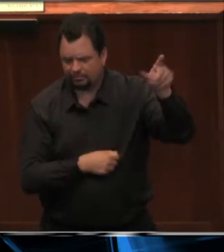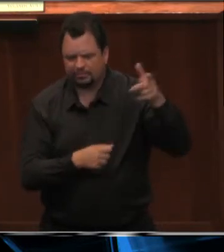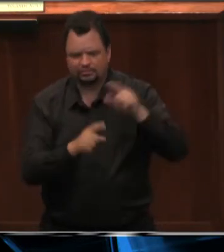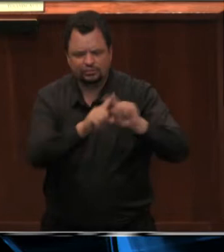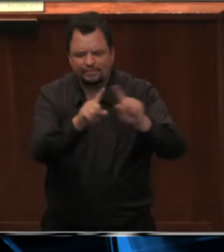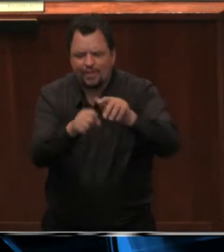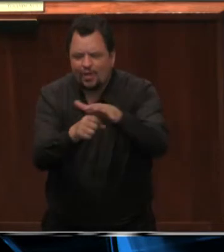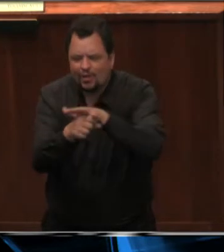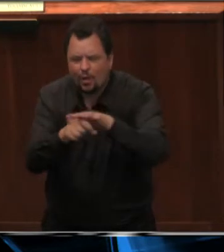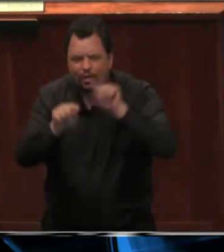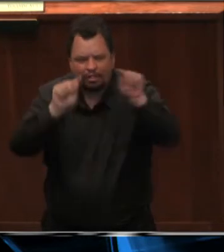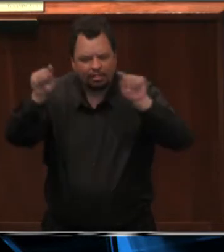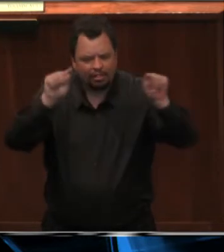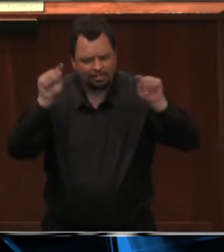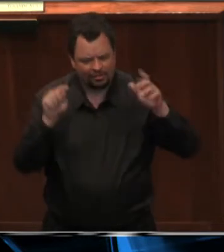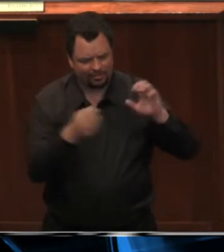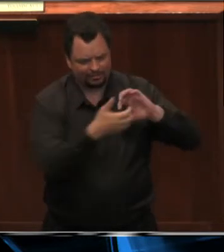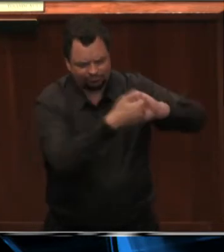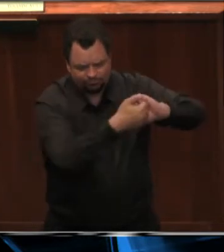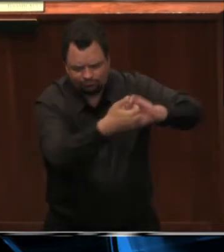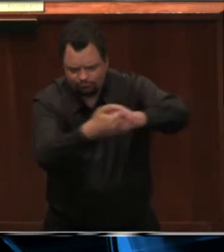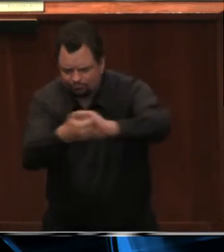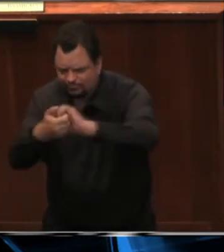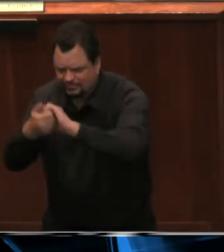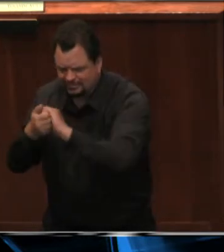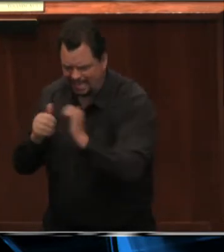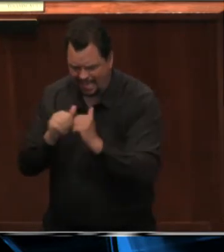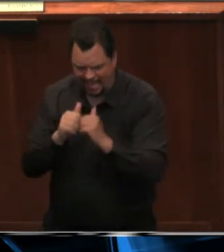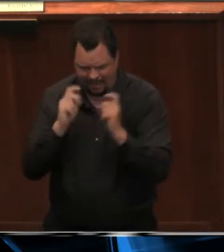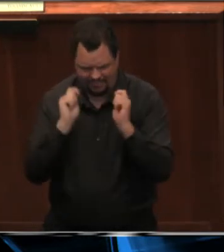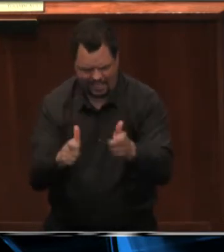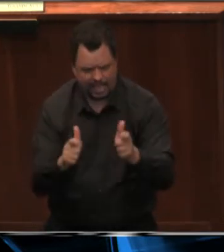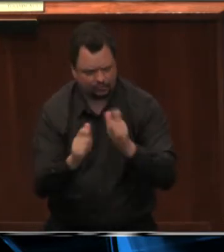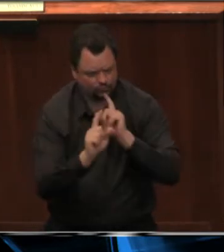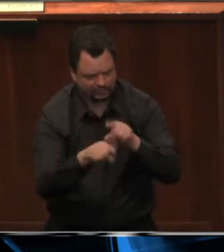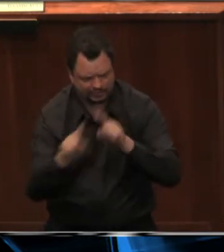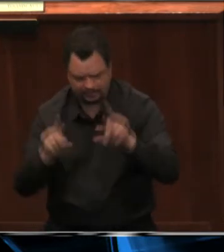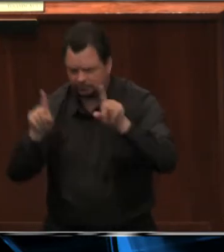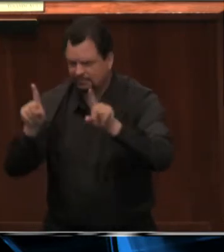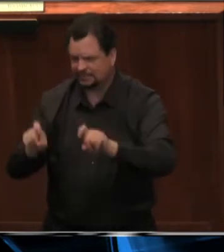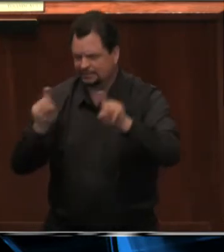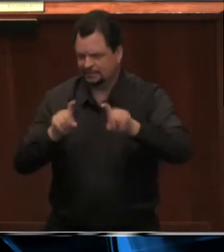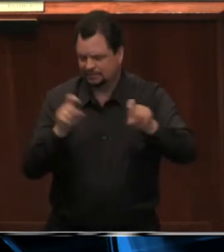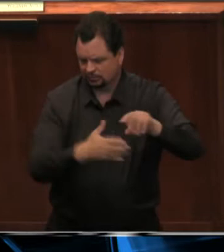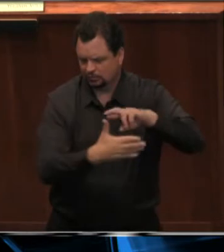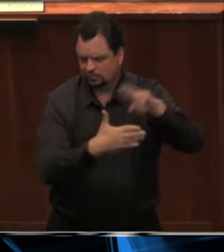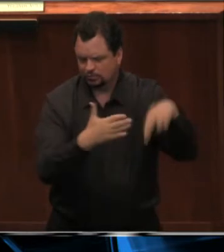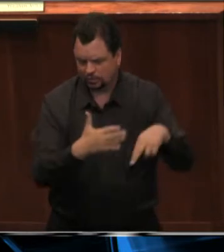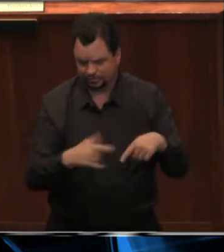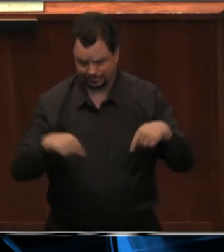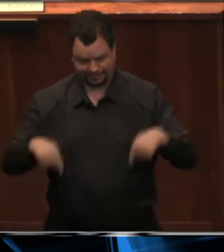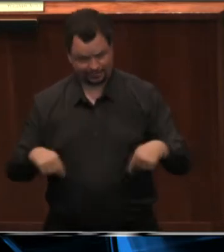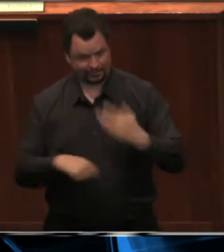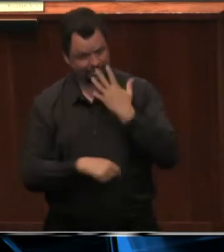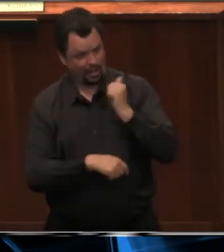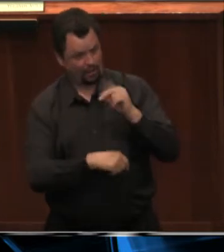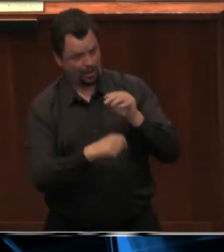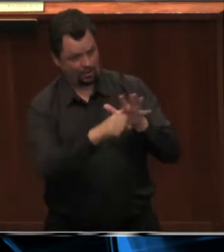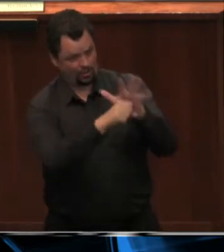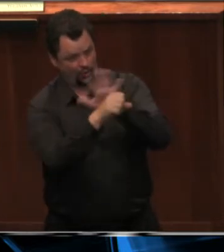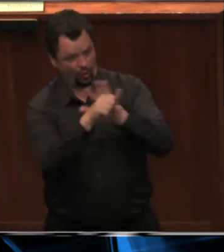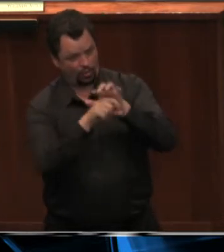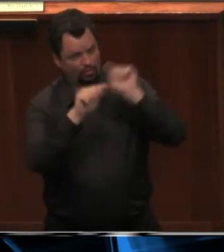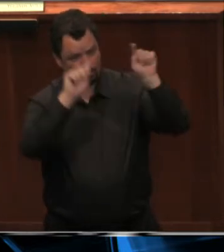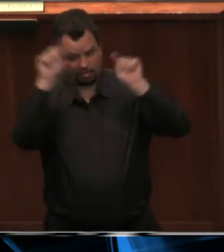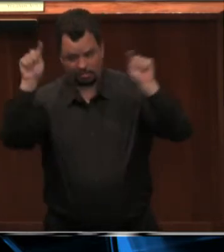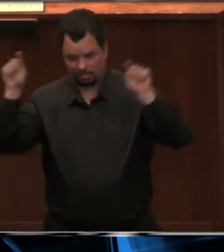really can respond to what's happening here in Colorado and locally, and we are working to capitalize on that. And it